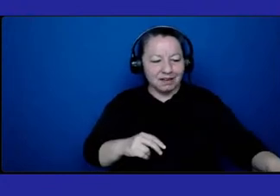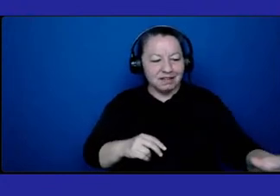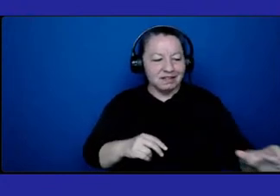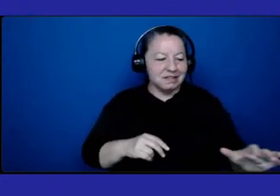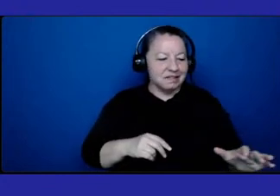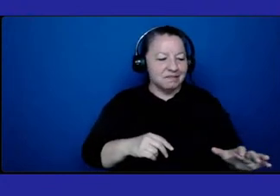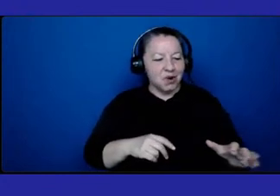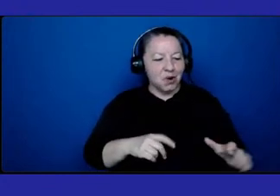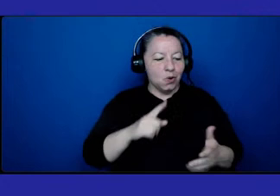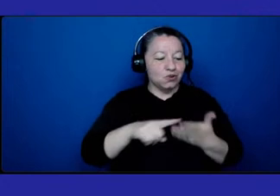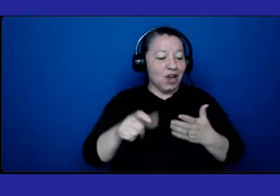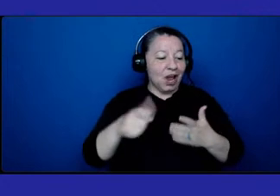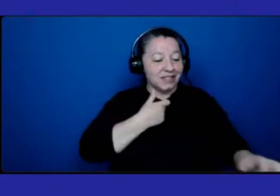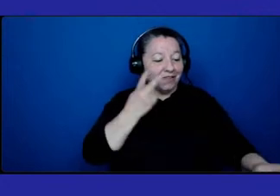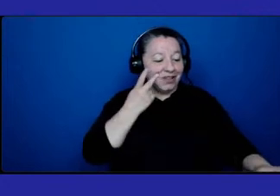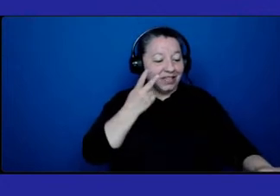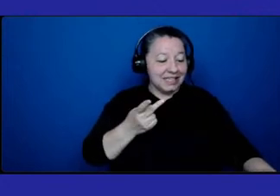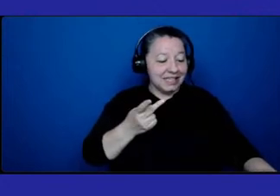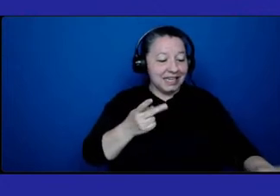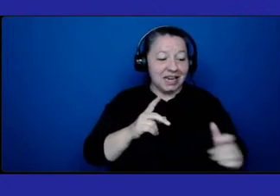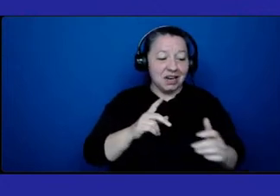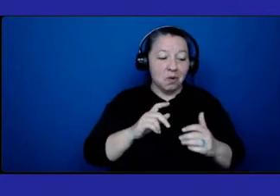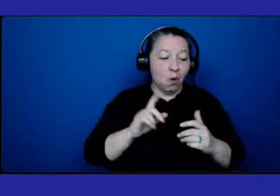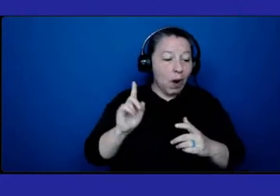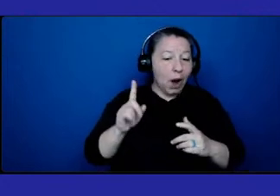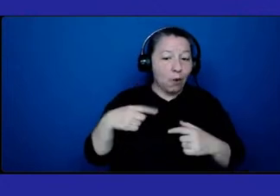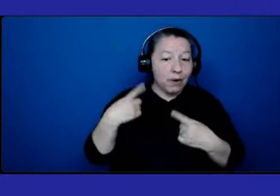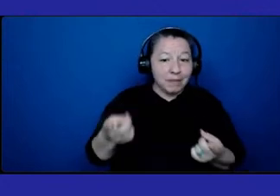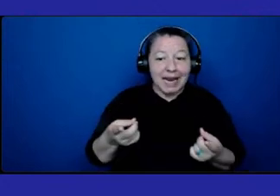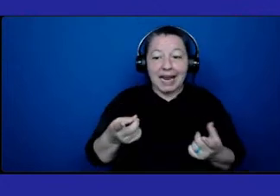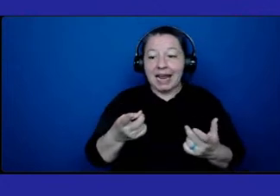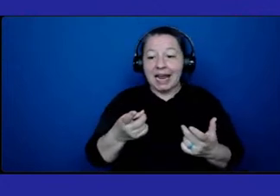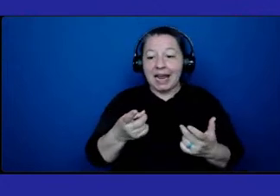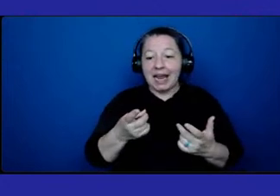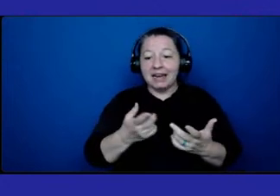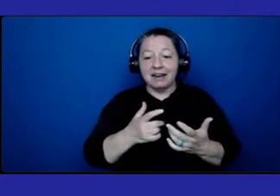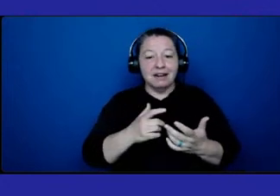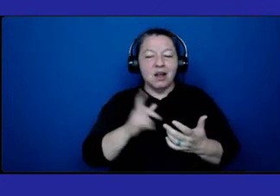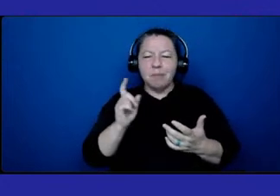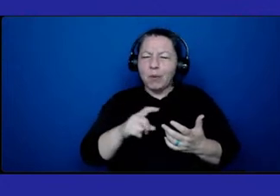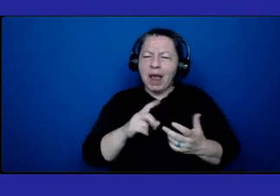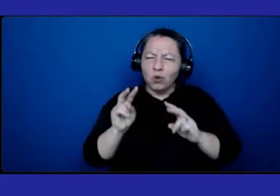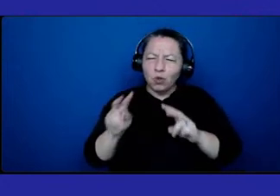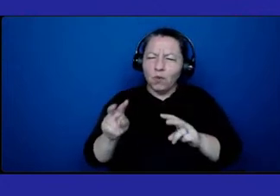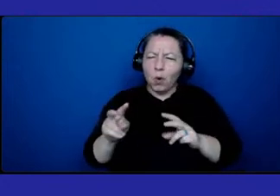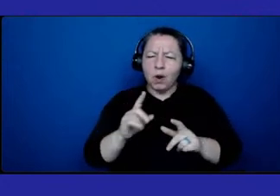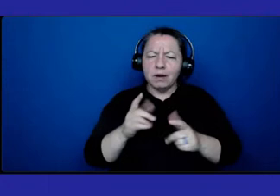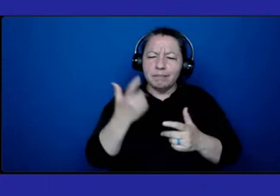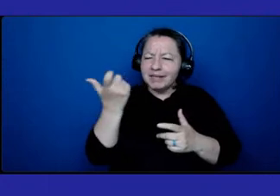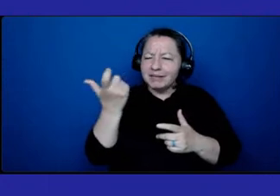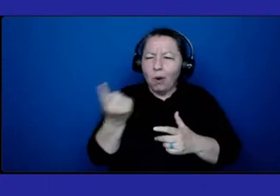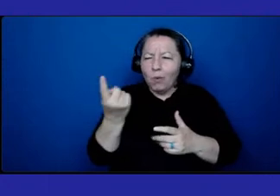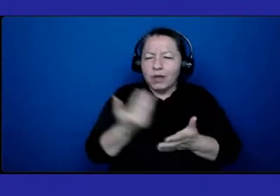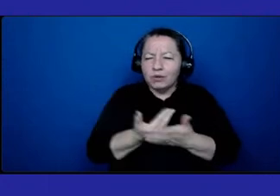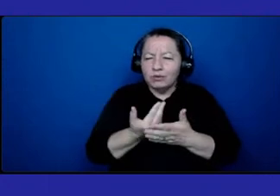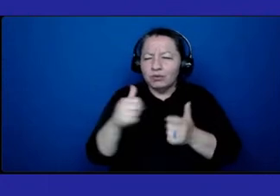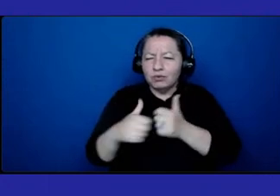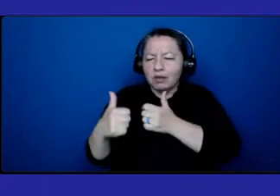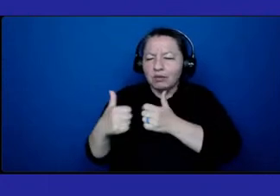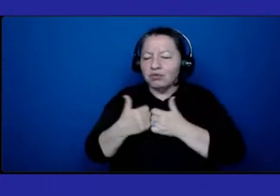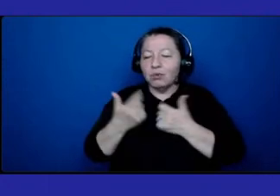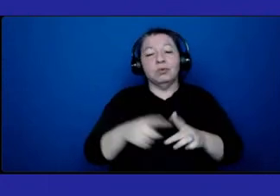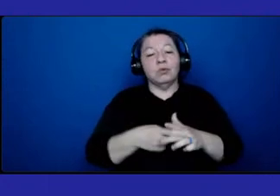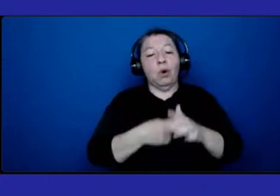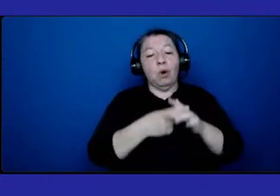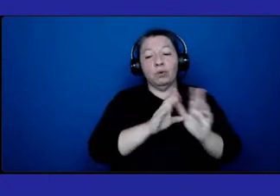but we also have to look forward, right? Because there's always still new challenges ahead of us, and we are starting to prepare for